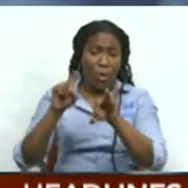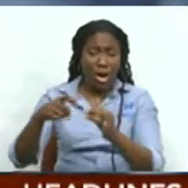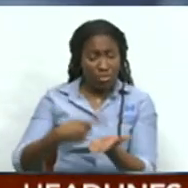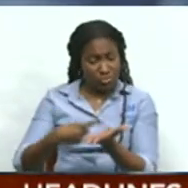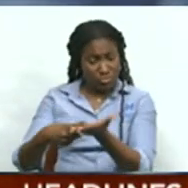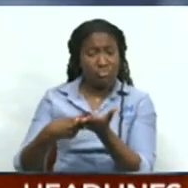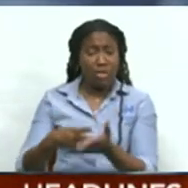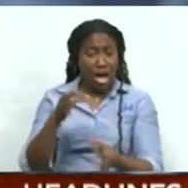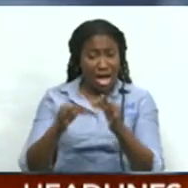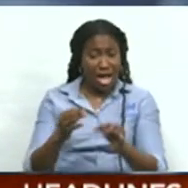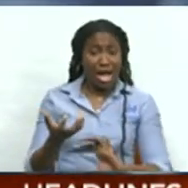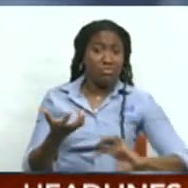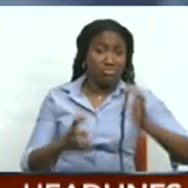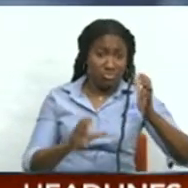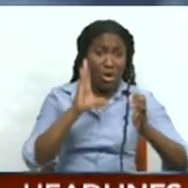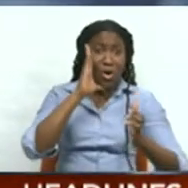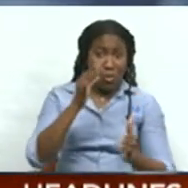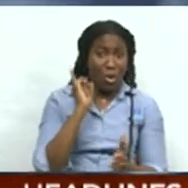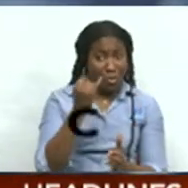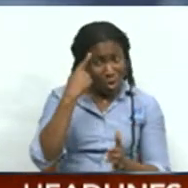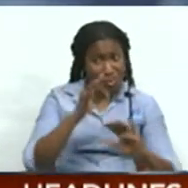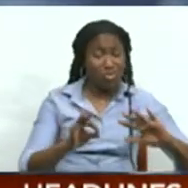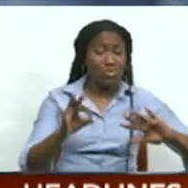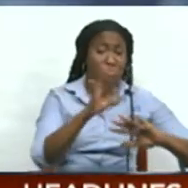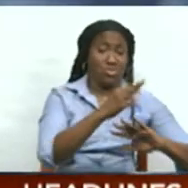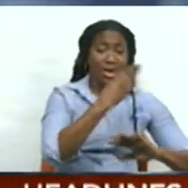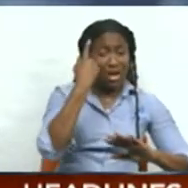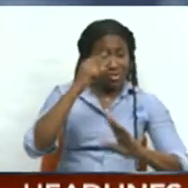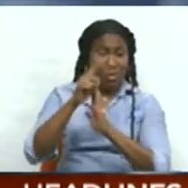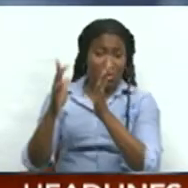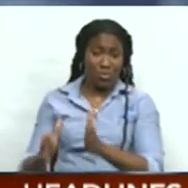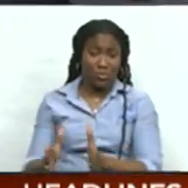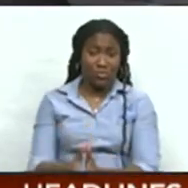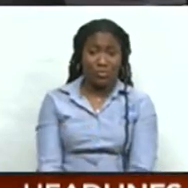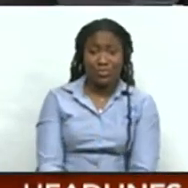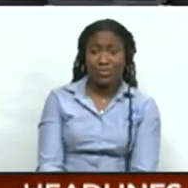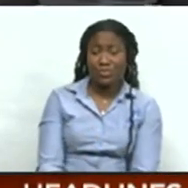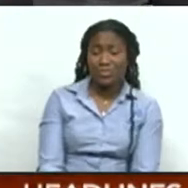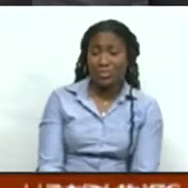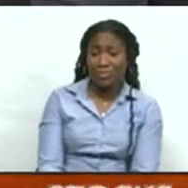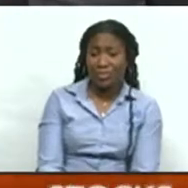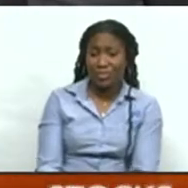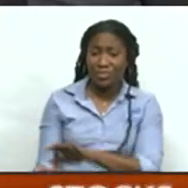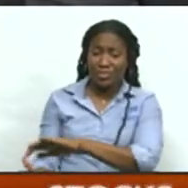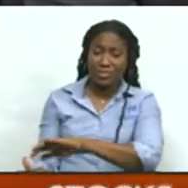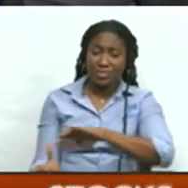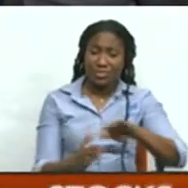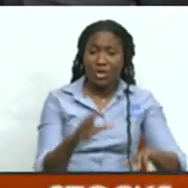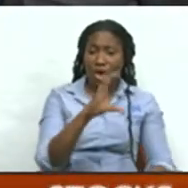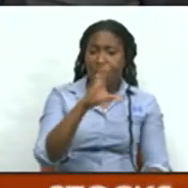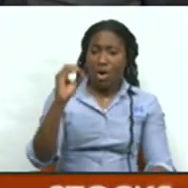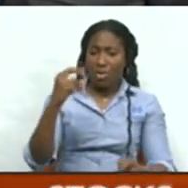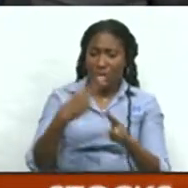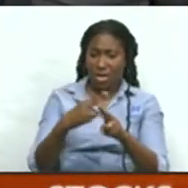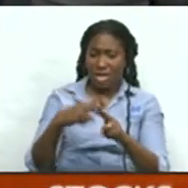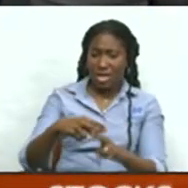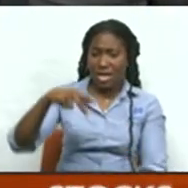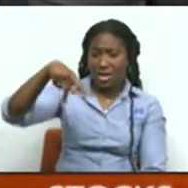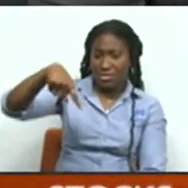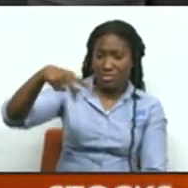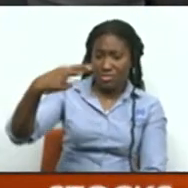consequences, not just to legal practitioners, but to the citizenry. Prestige Holdings' after-tax profits increased